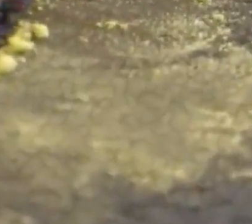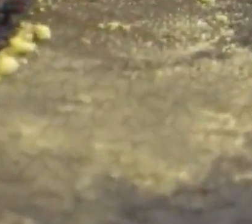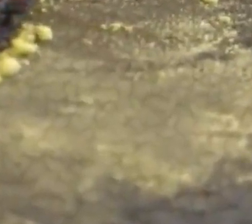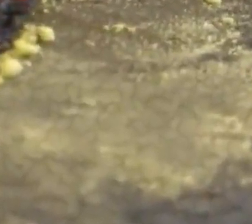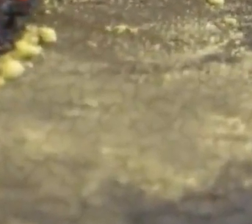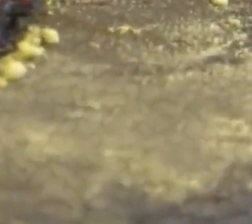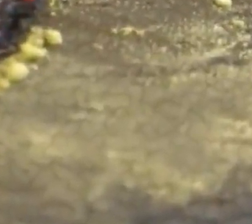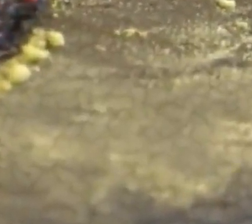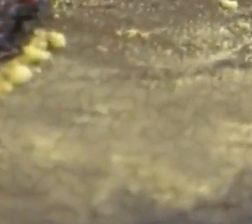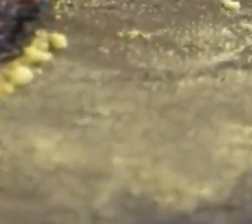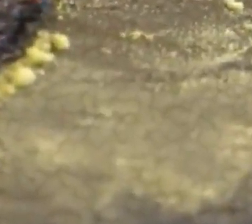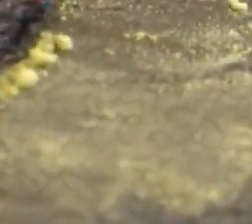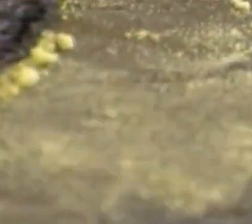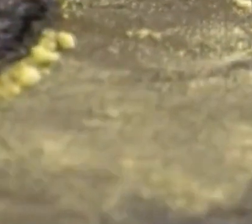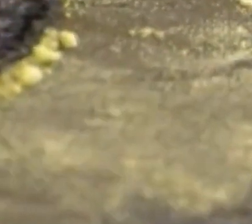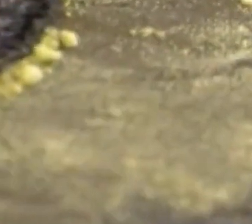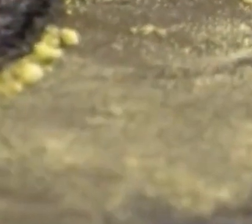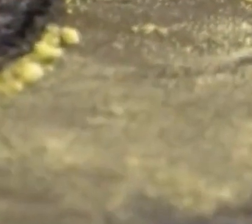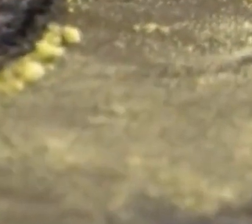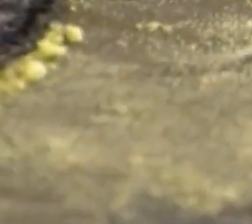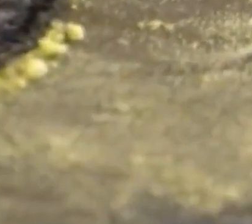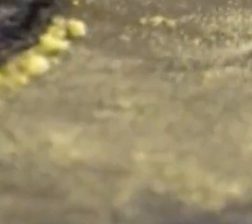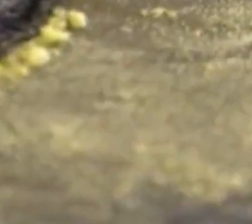What happens if the components are not heated?